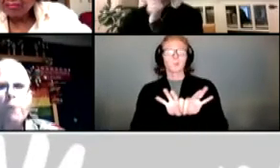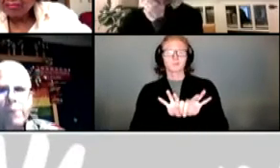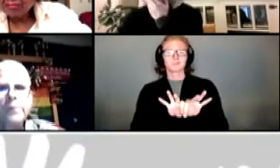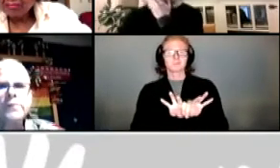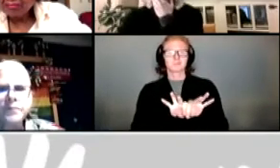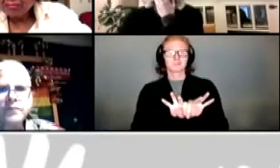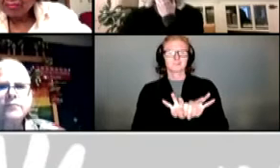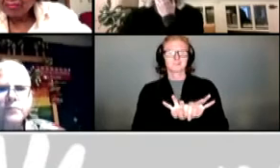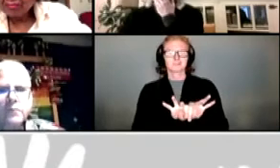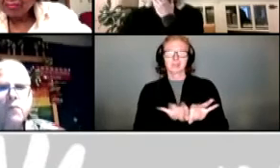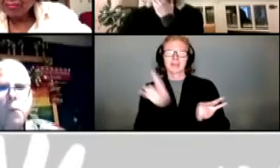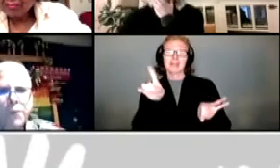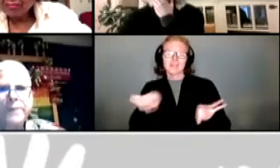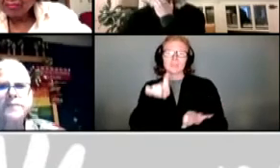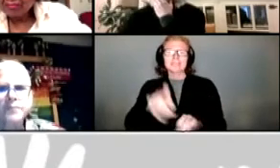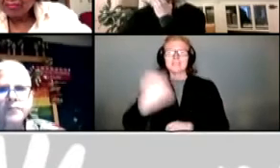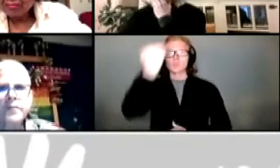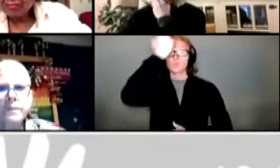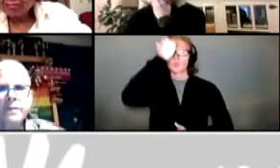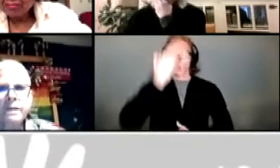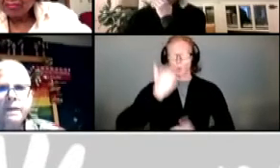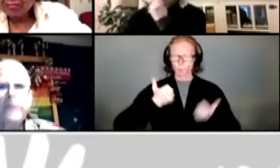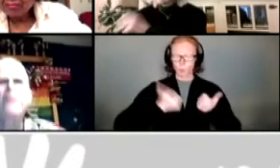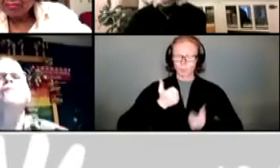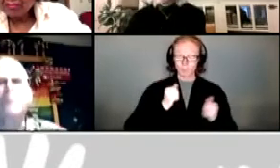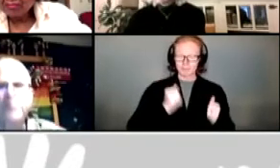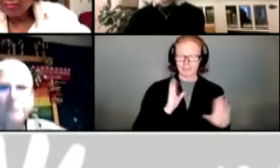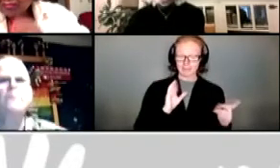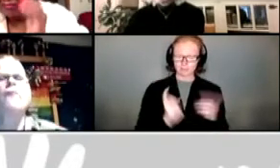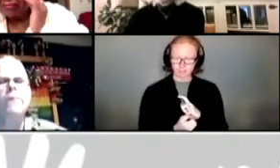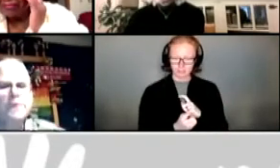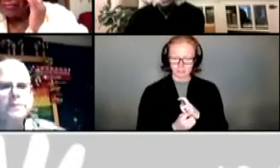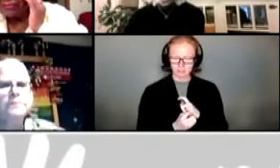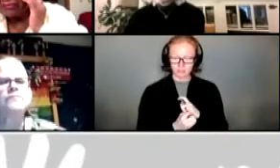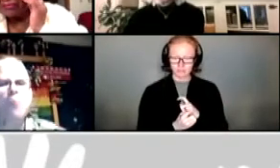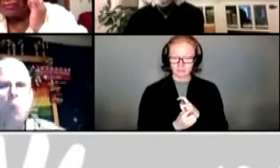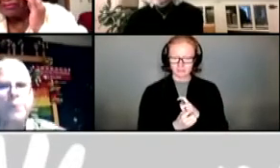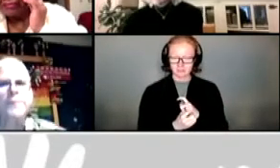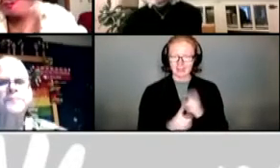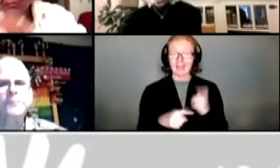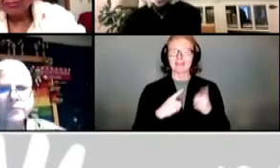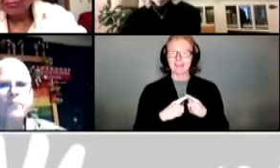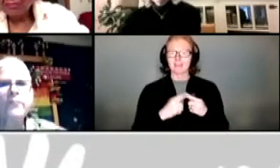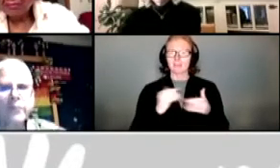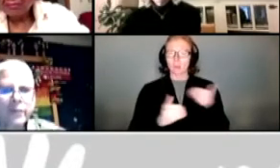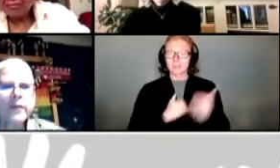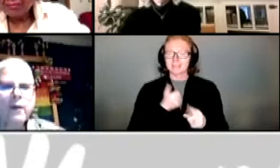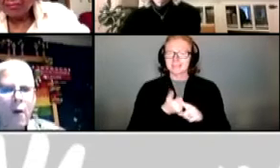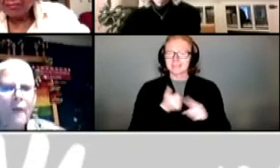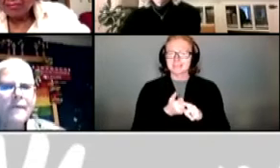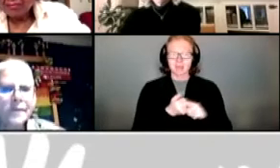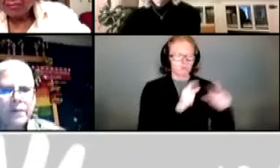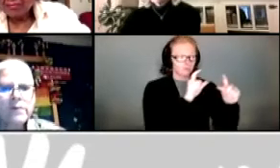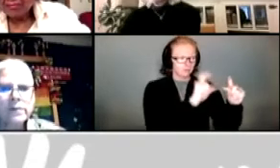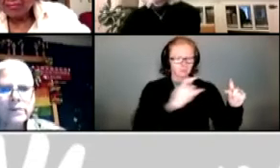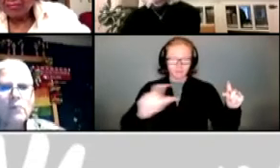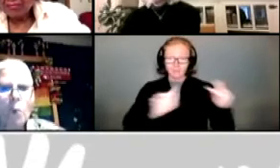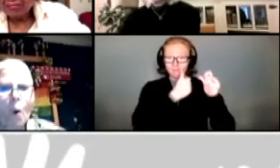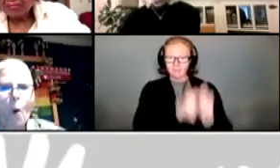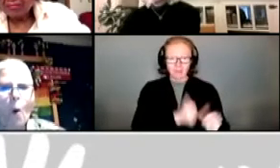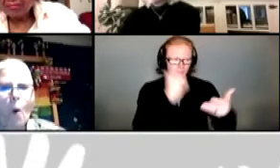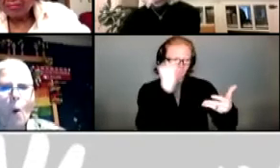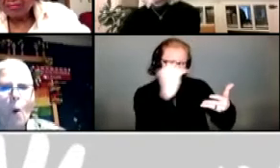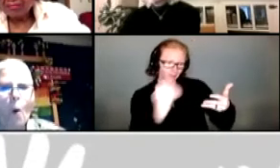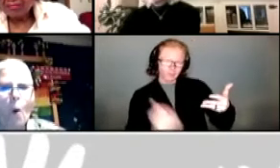know which things we can change and what the process is, you know? And then